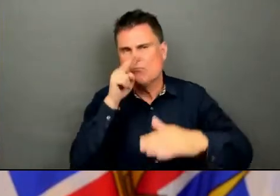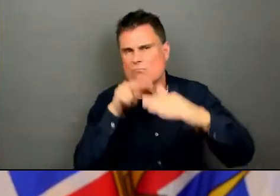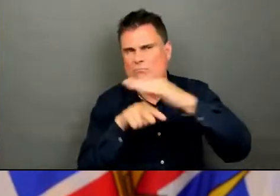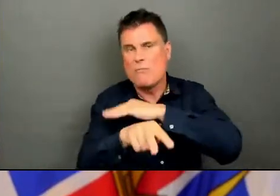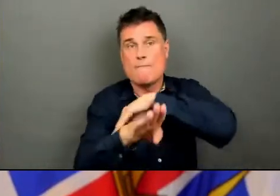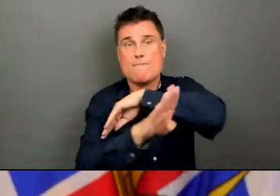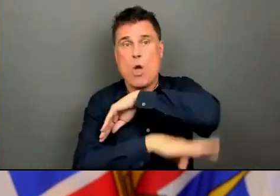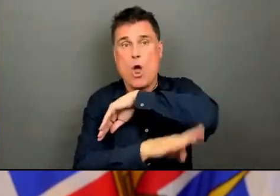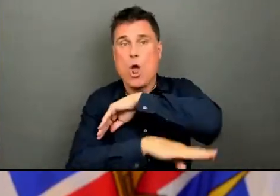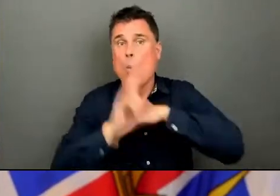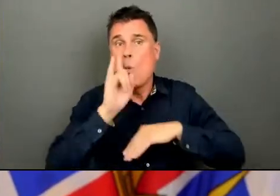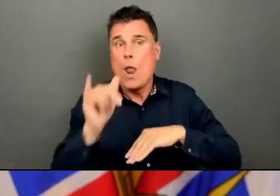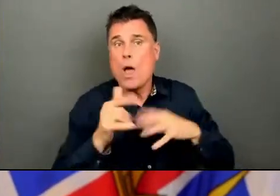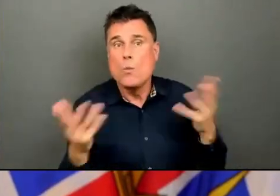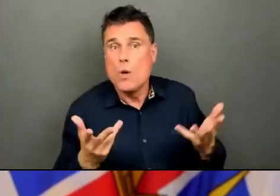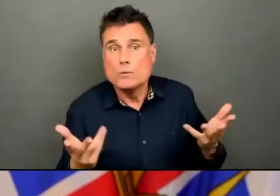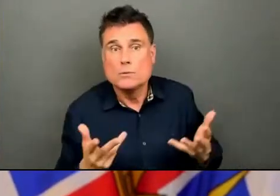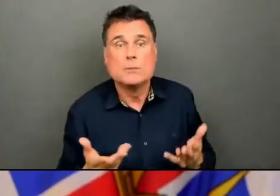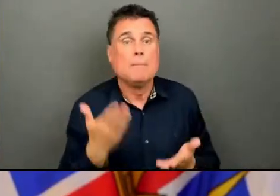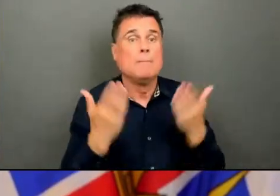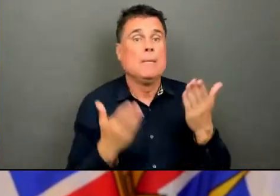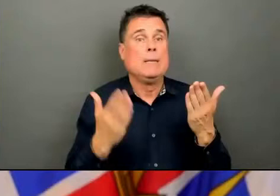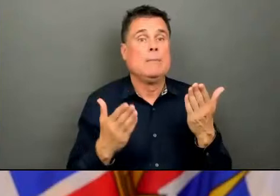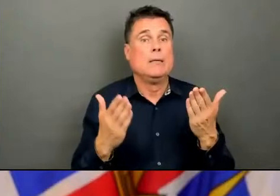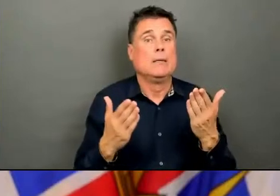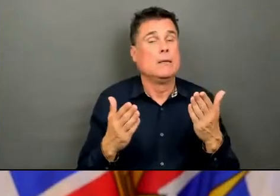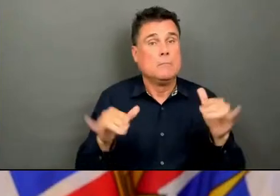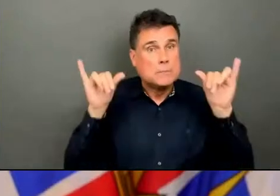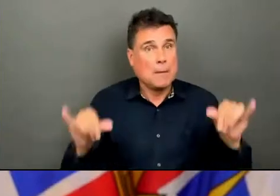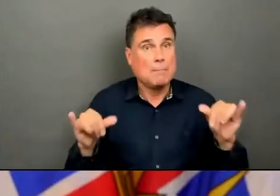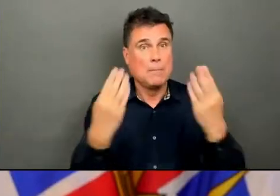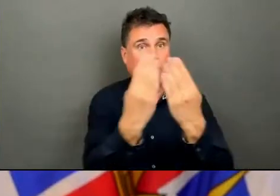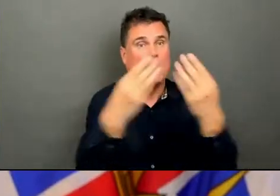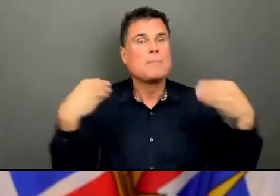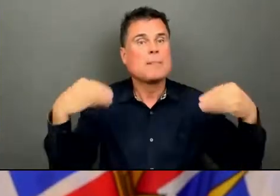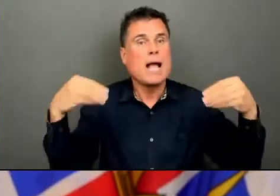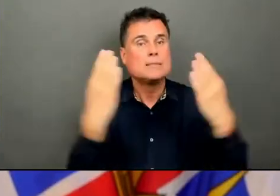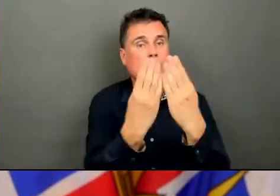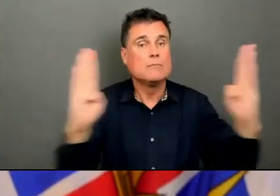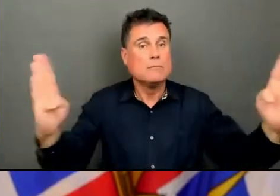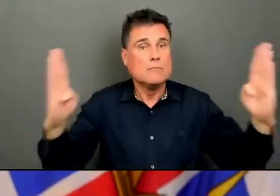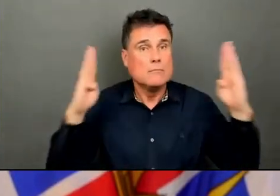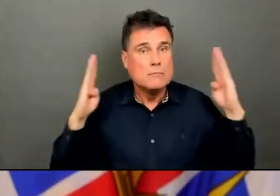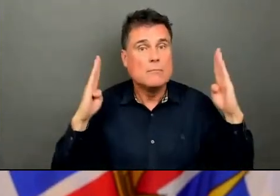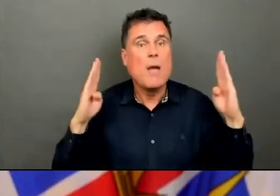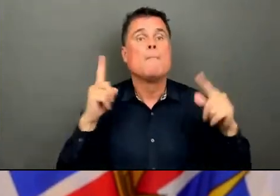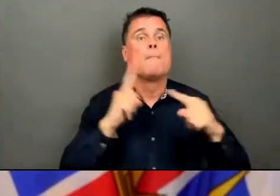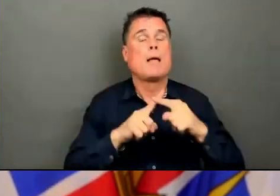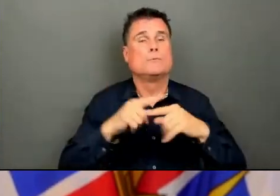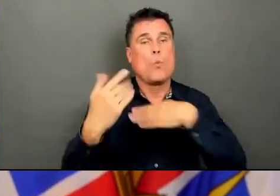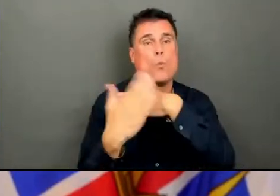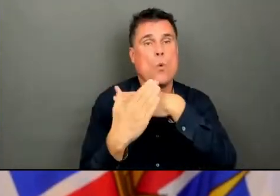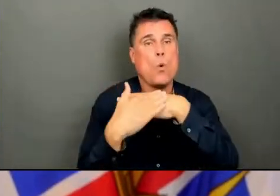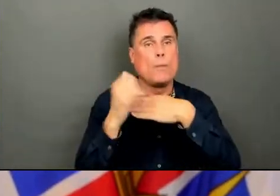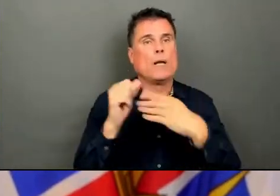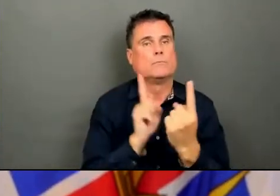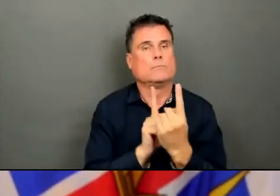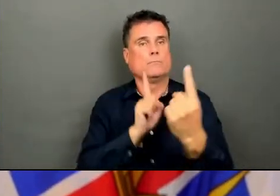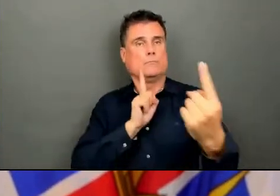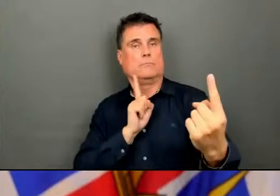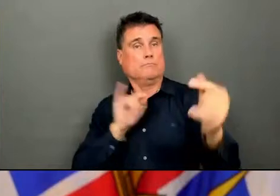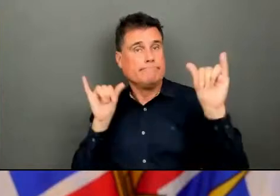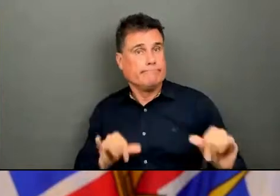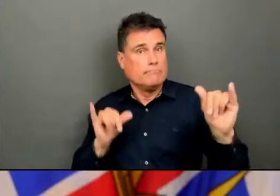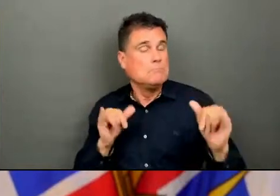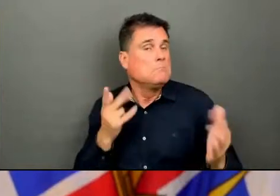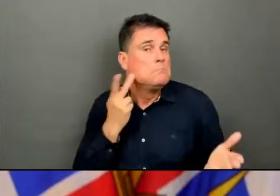example, barriers and signage and other things. Just to say, WorkSafe will have much more information based on the work that we're